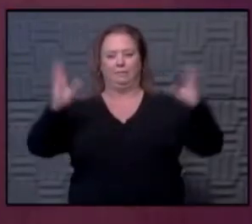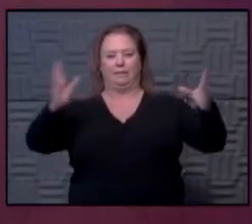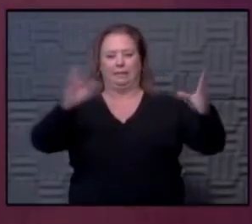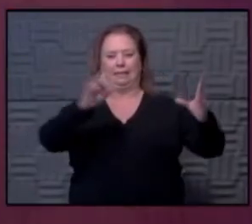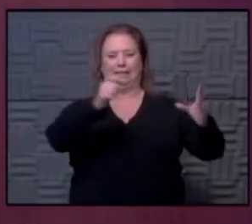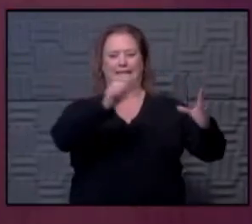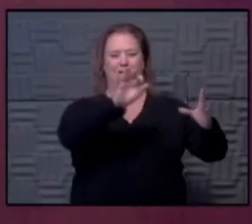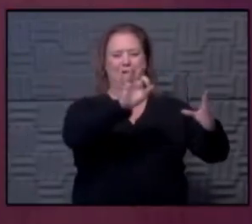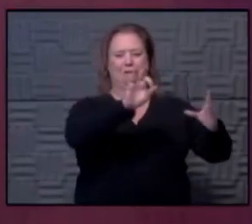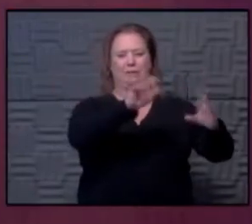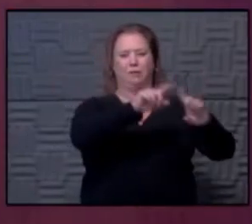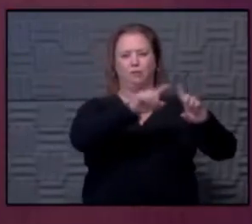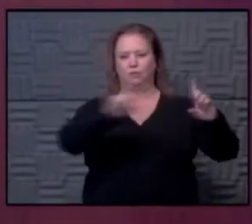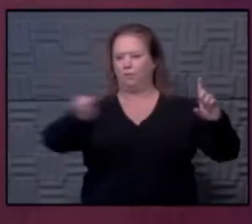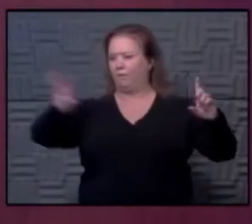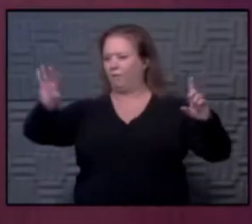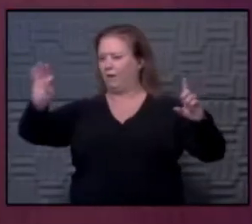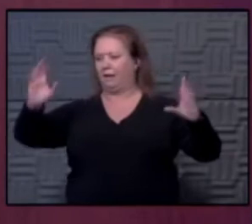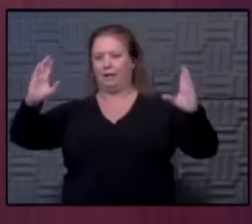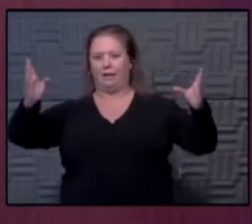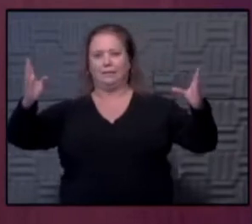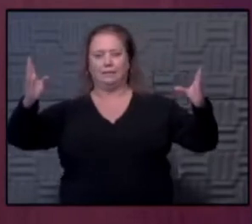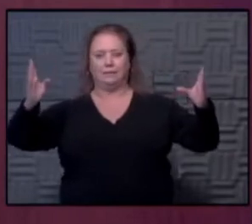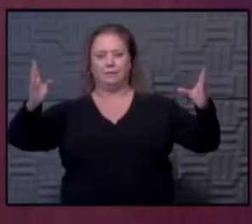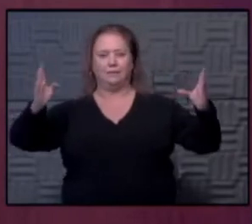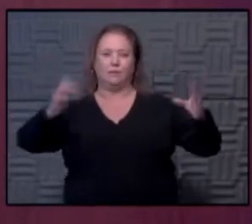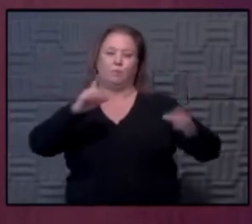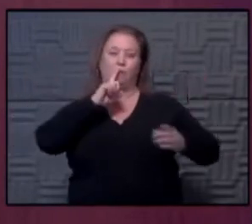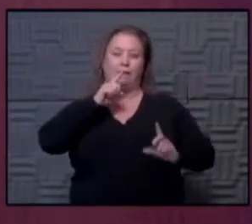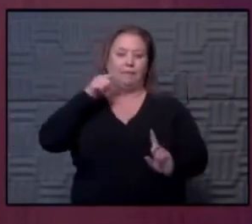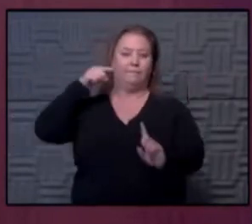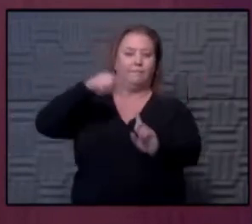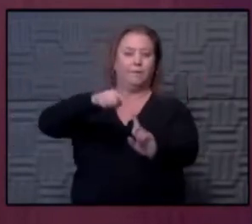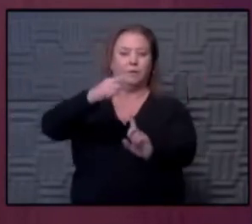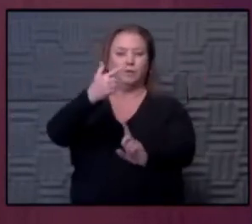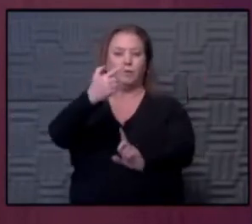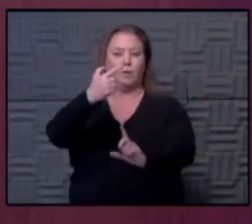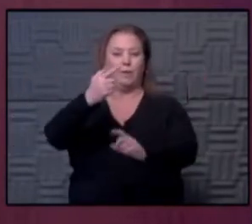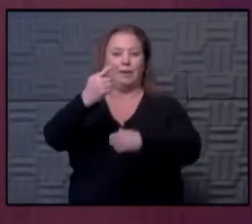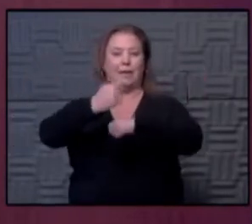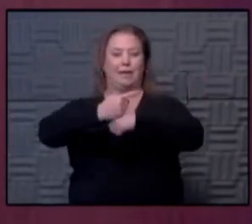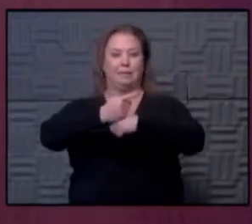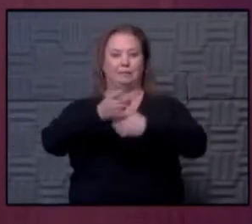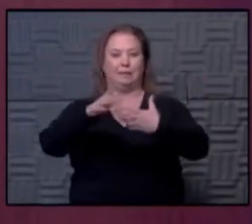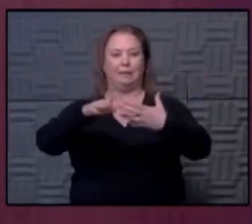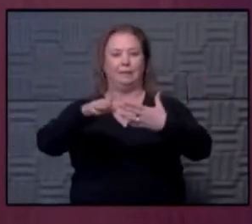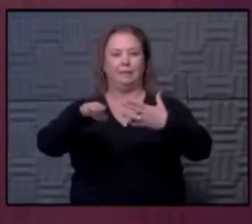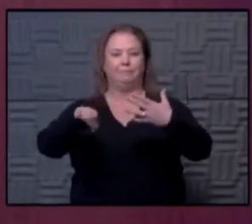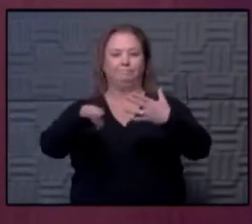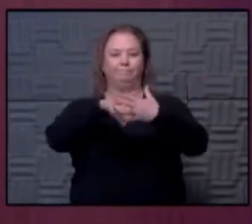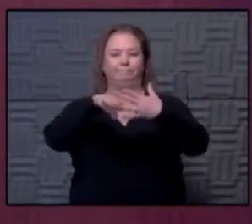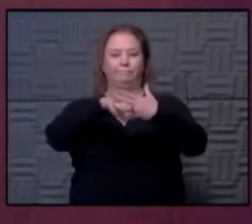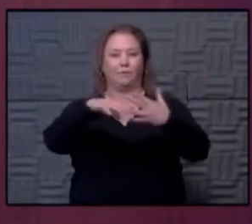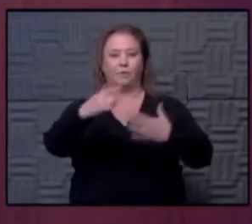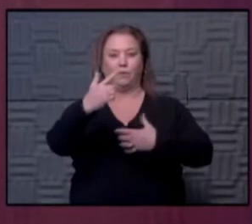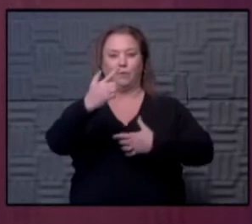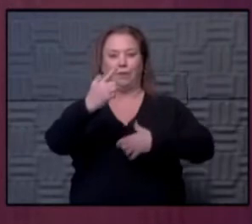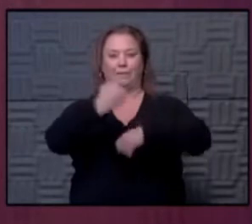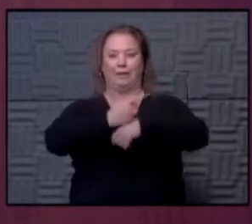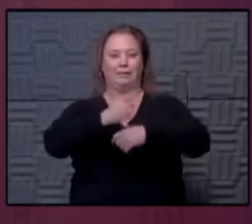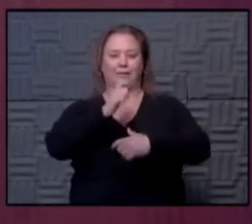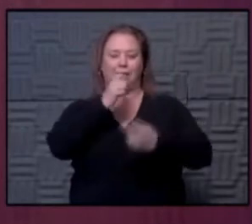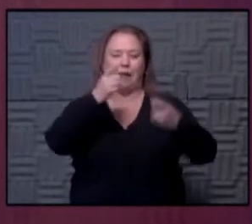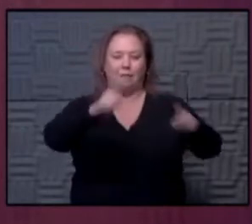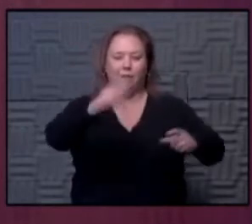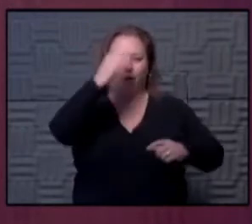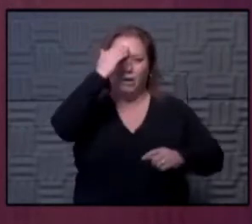to 49 days that they allowed. So 21 days is the target. But the reality is getting exactly 21 days is not going to